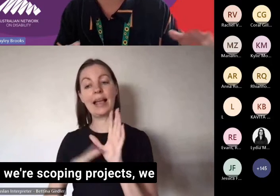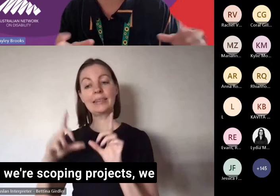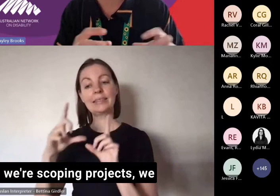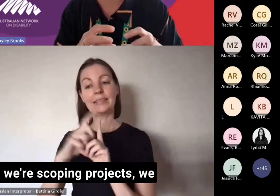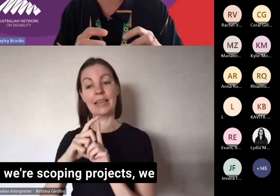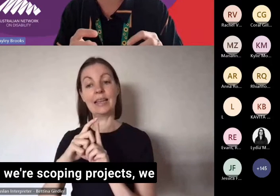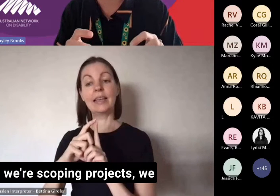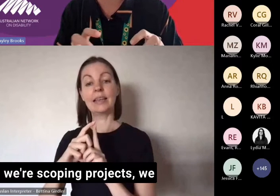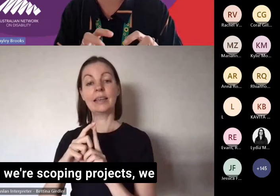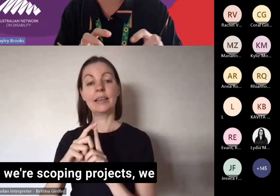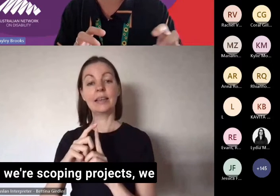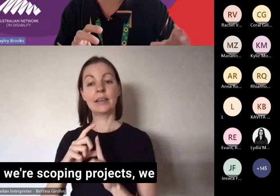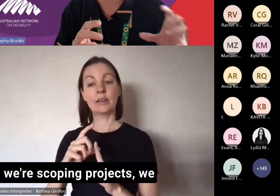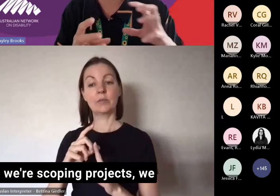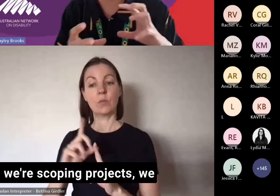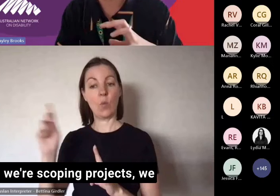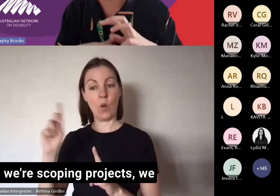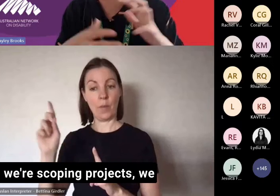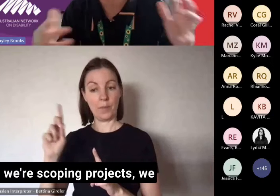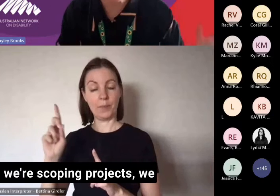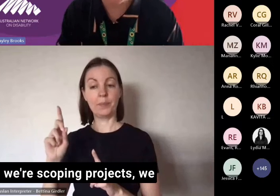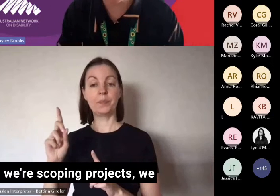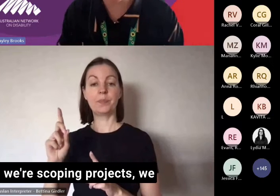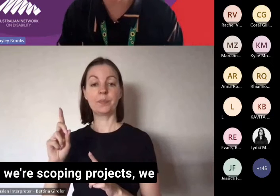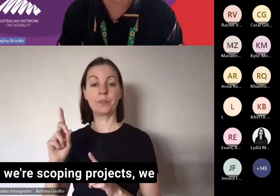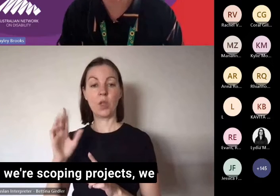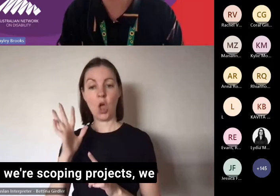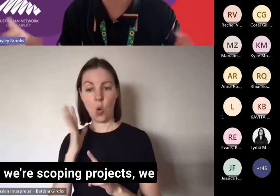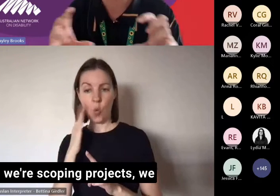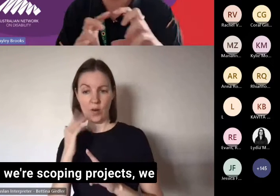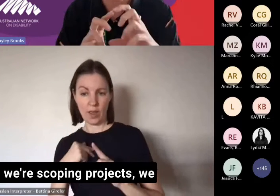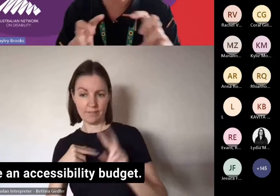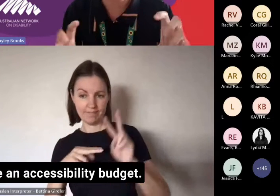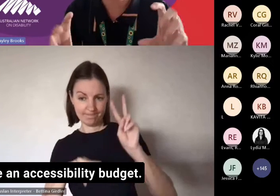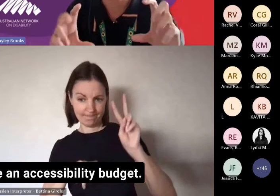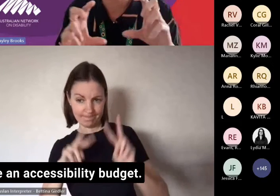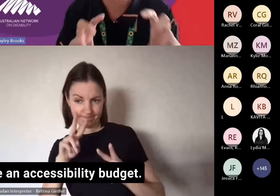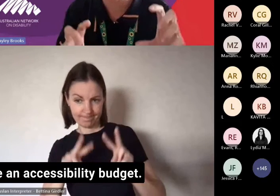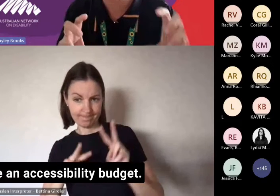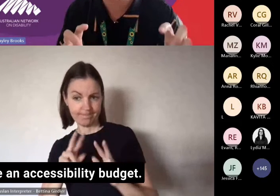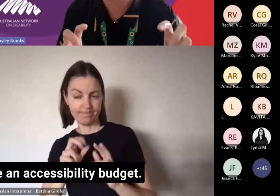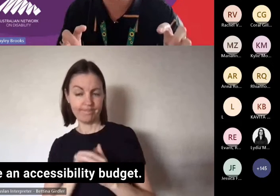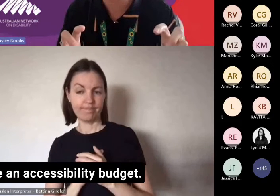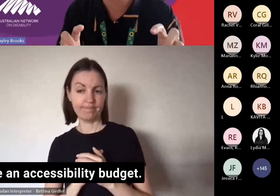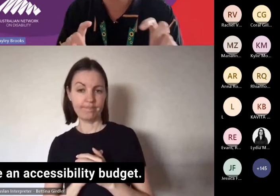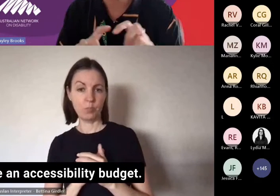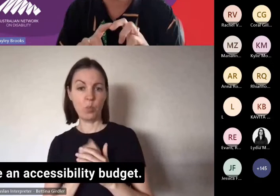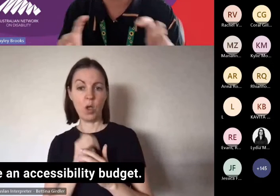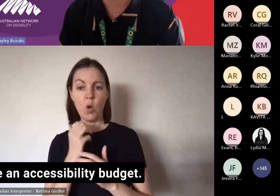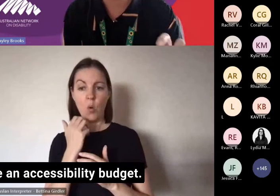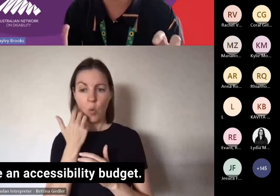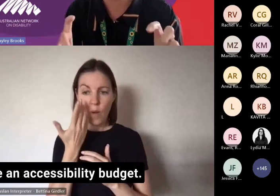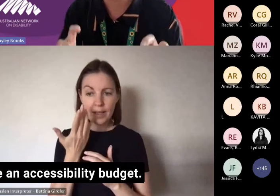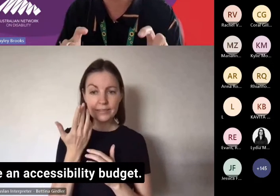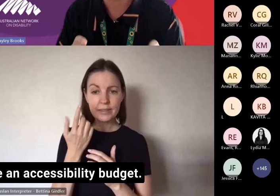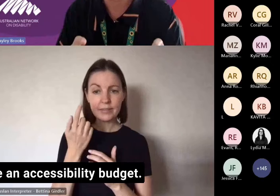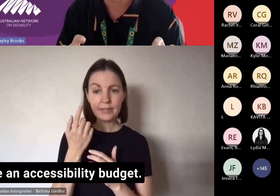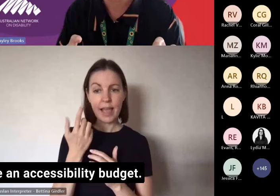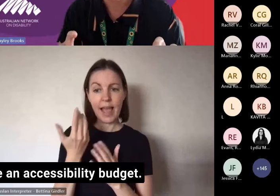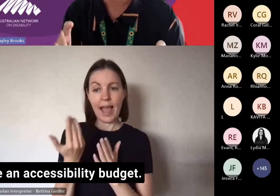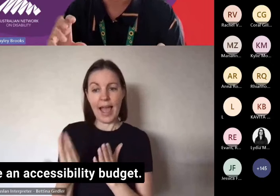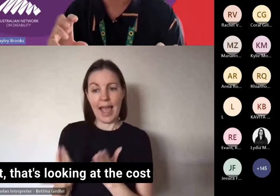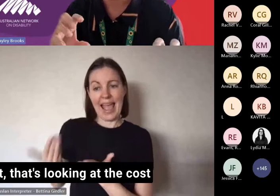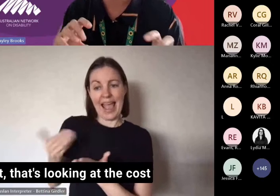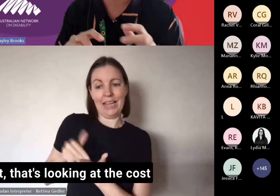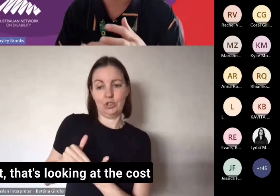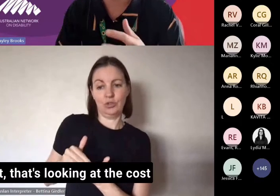previous roles, is that when we're scoping projects, we always set aside an accessibility